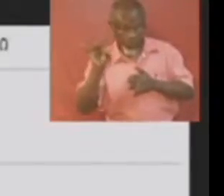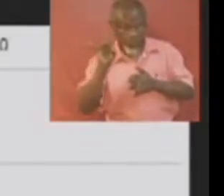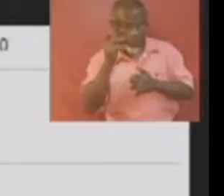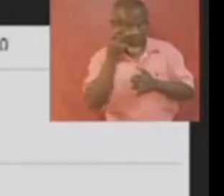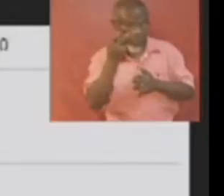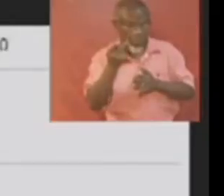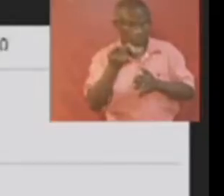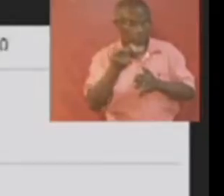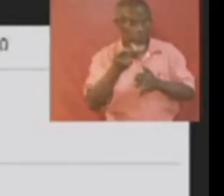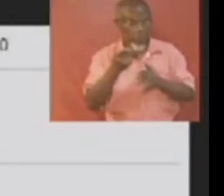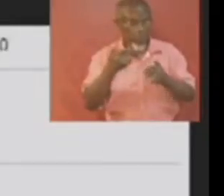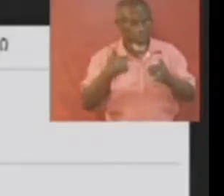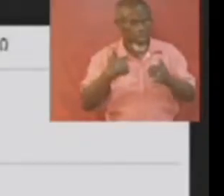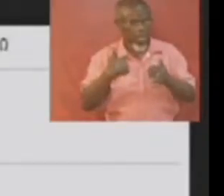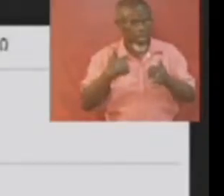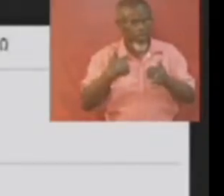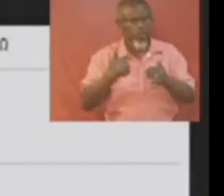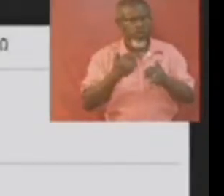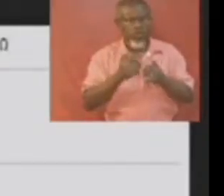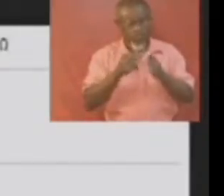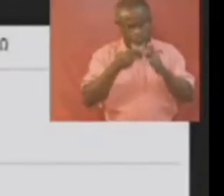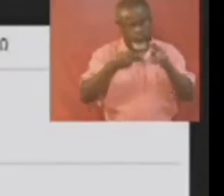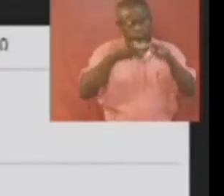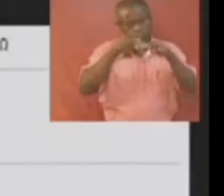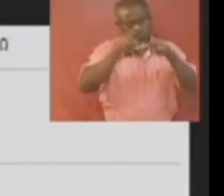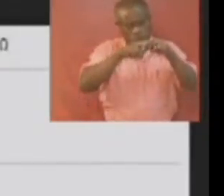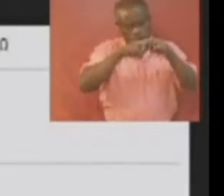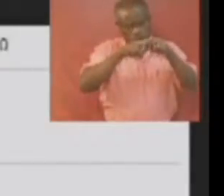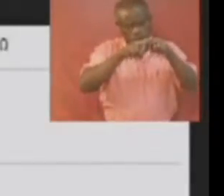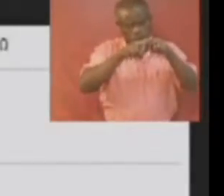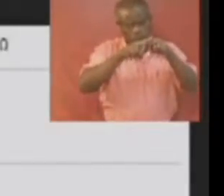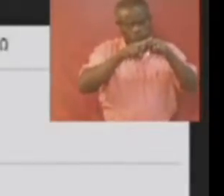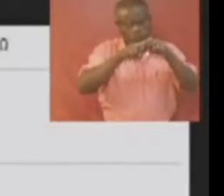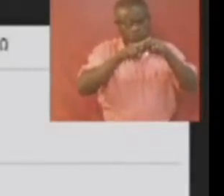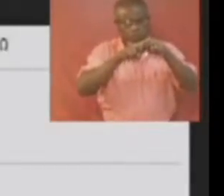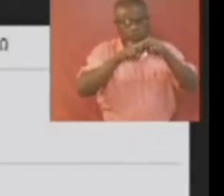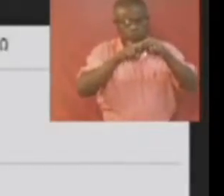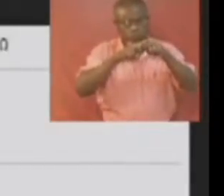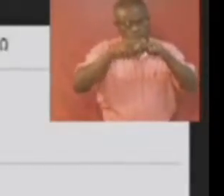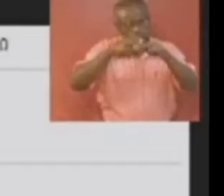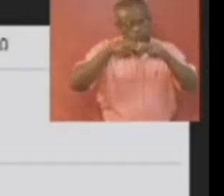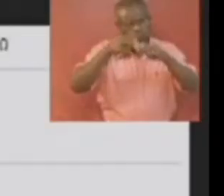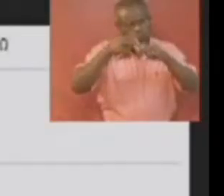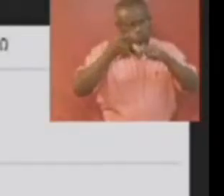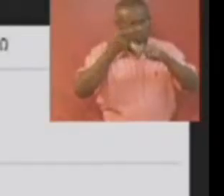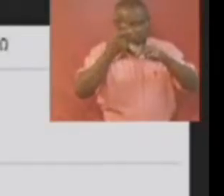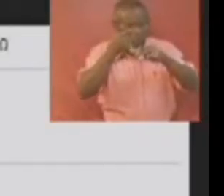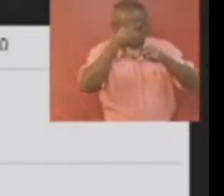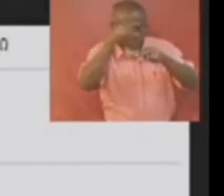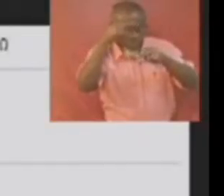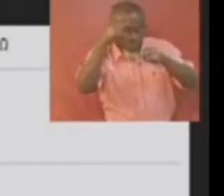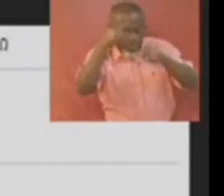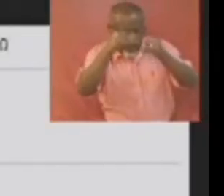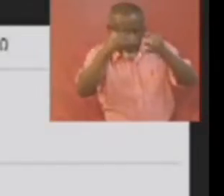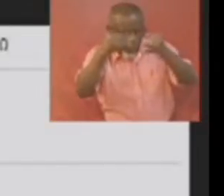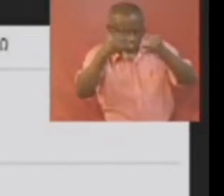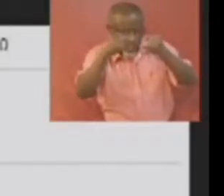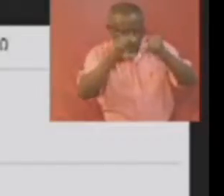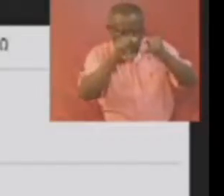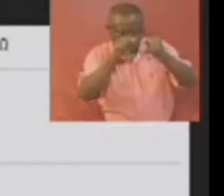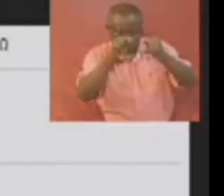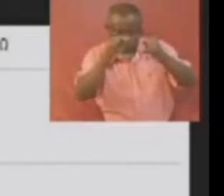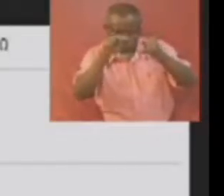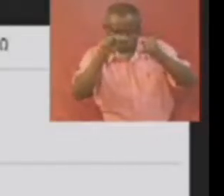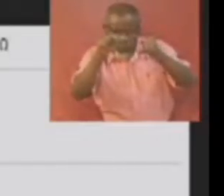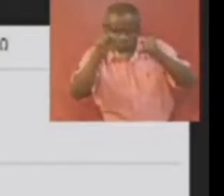see that there is an increase in that rolling average, the black line that runs through the graph. Within